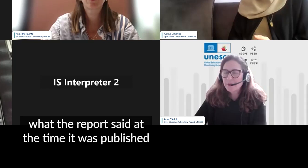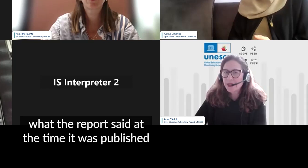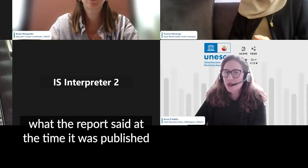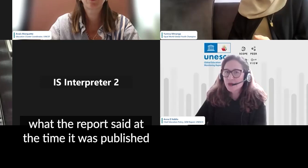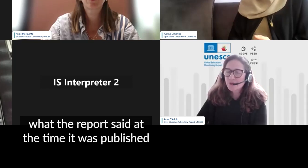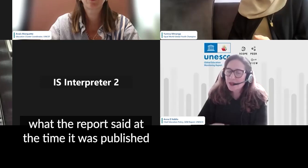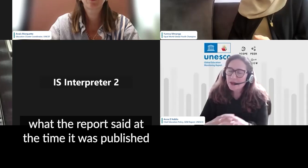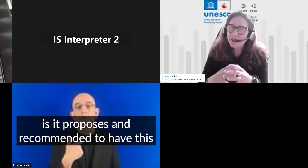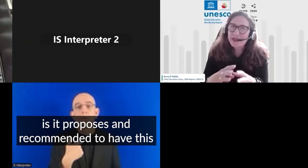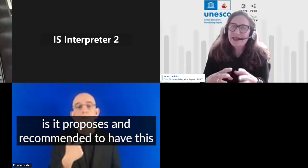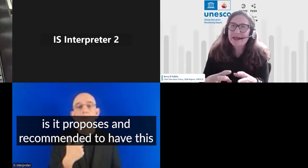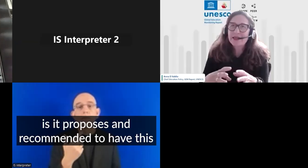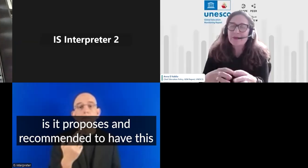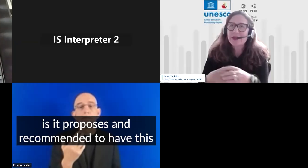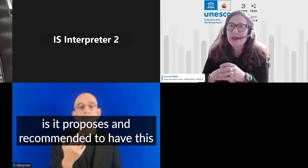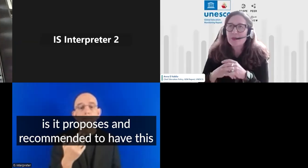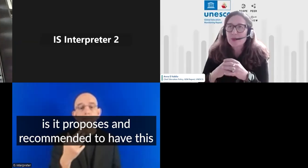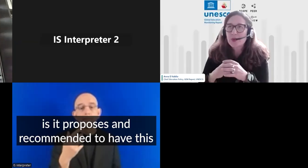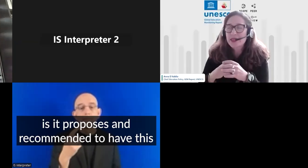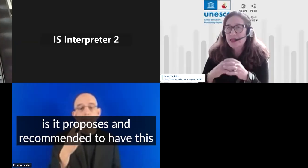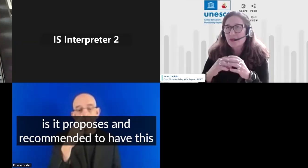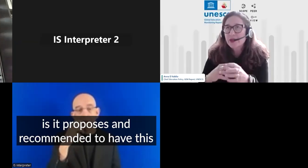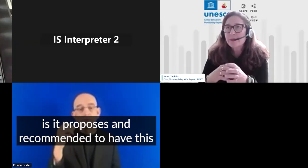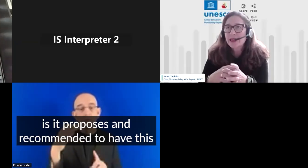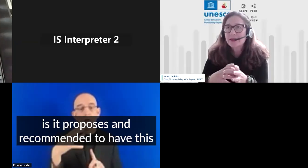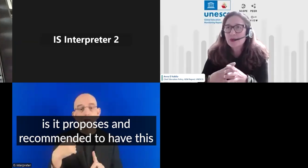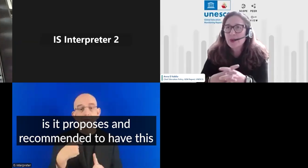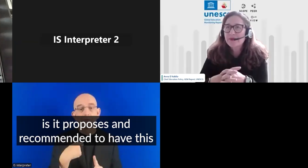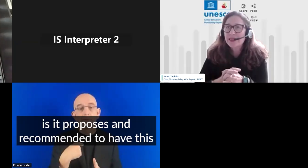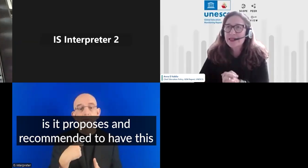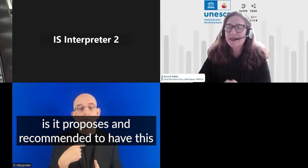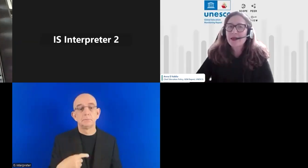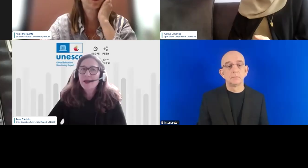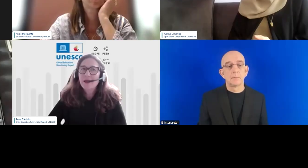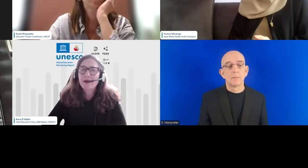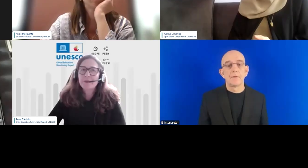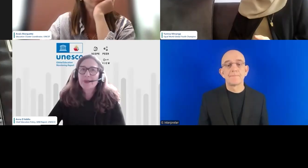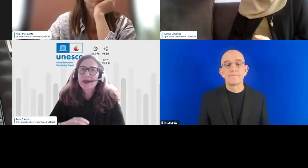was published, it proposes and recommended to have this